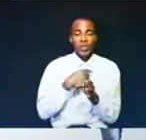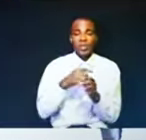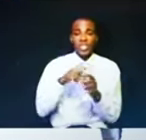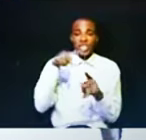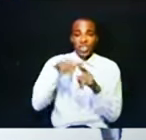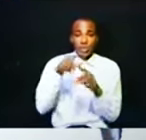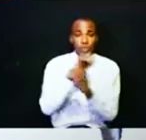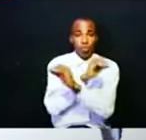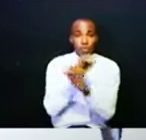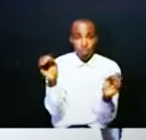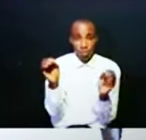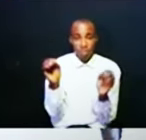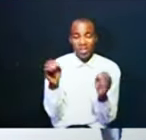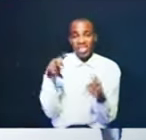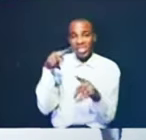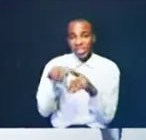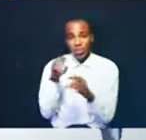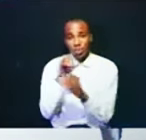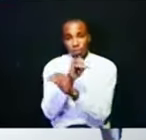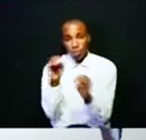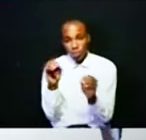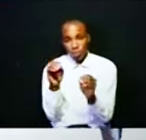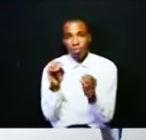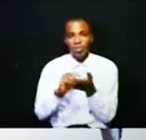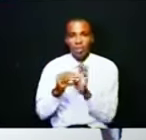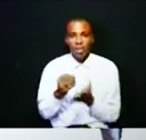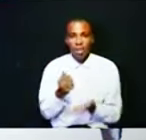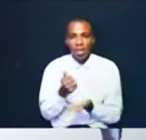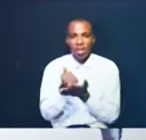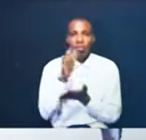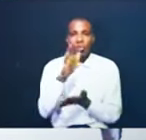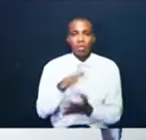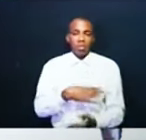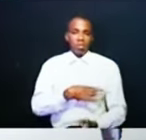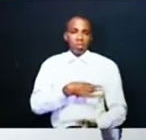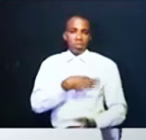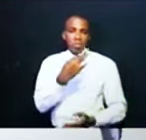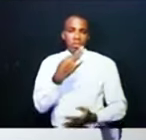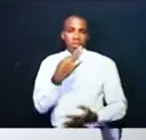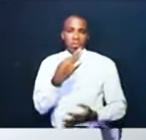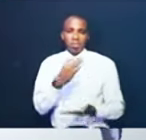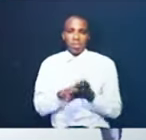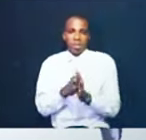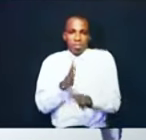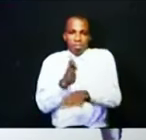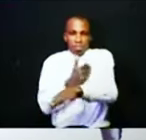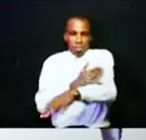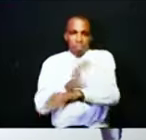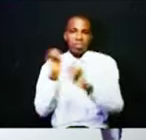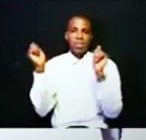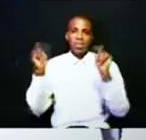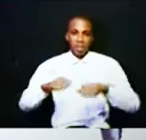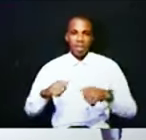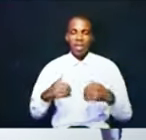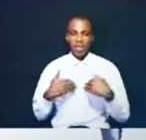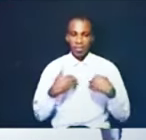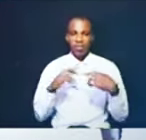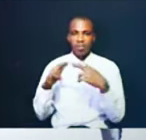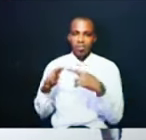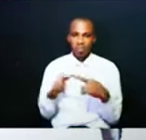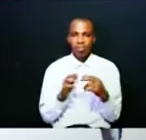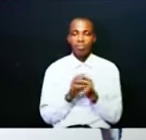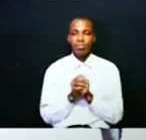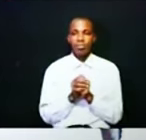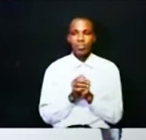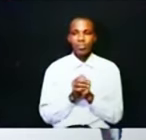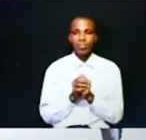awario muno. Is inexplicably linked to spiritual well being. And ni ye humma brabo ewa yonko fasun kumbia